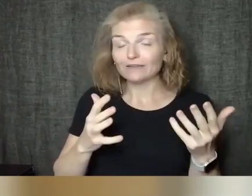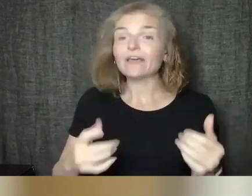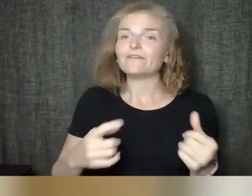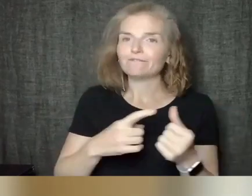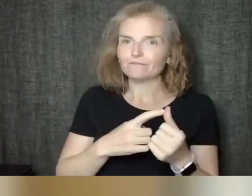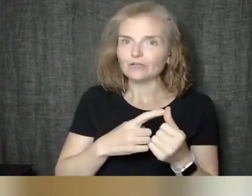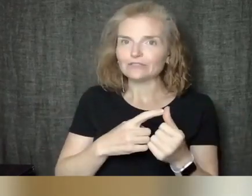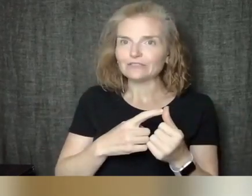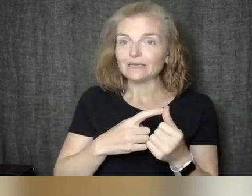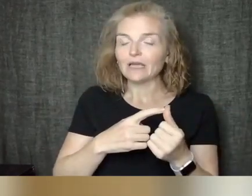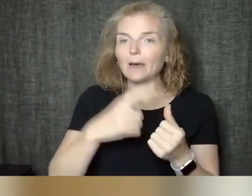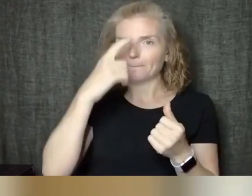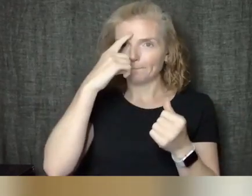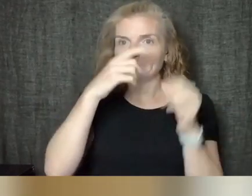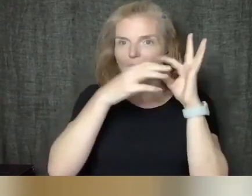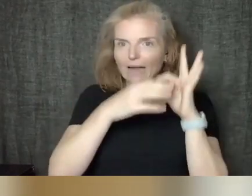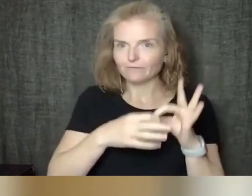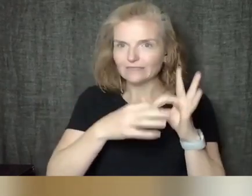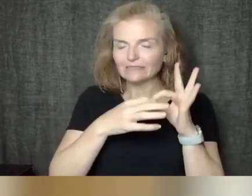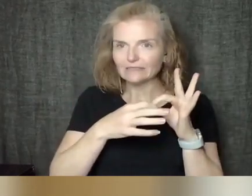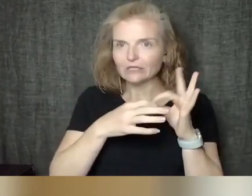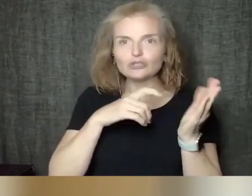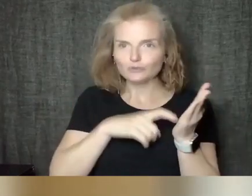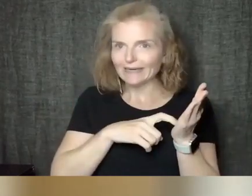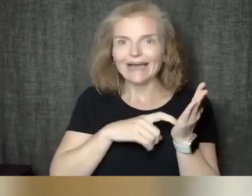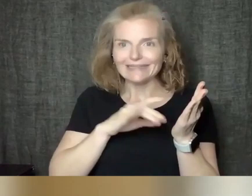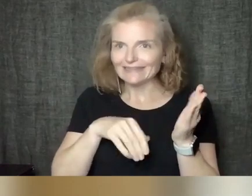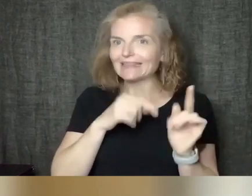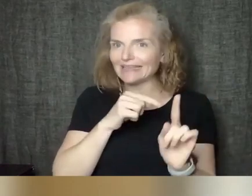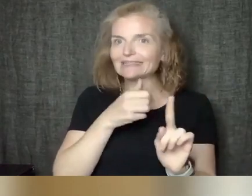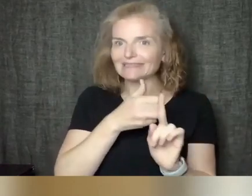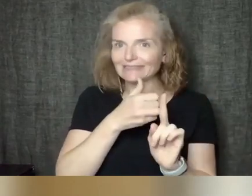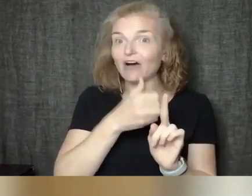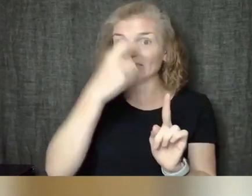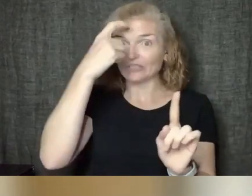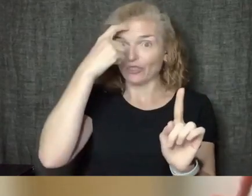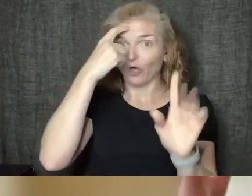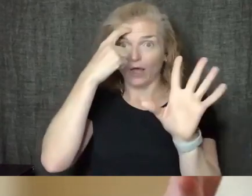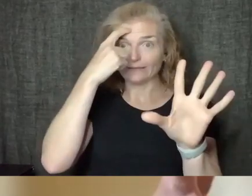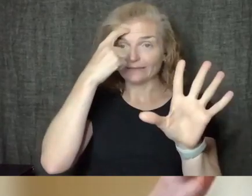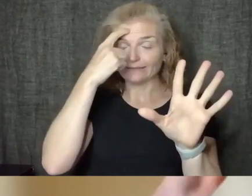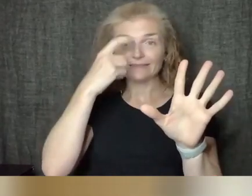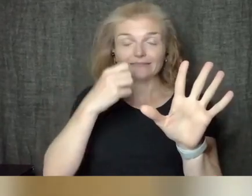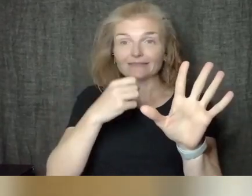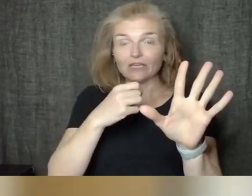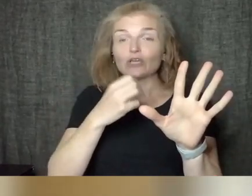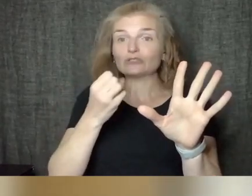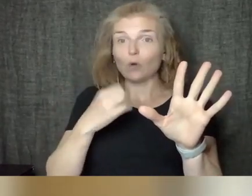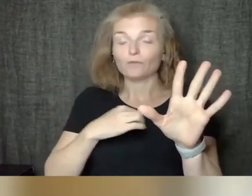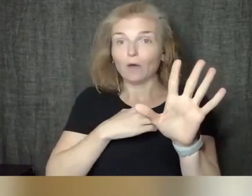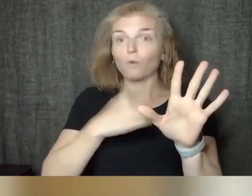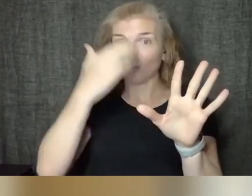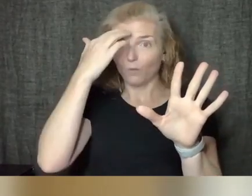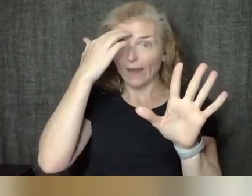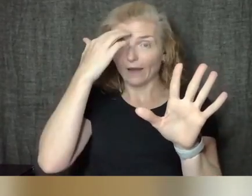It's a thought. And this helps us distinguish the process from the content. So we're aware and we're working with the